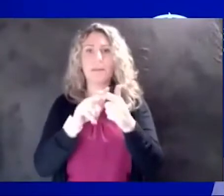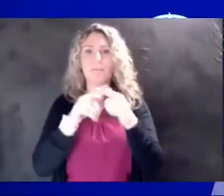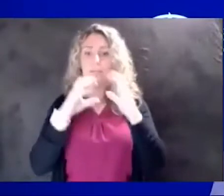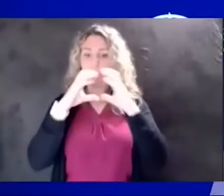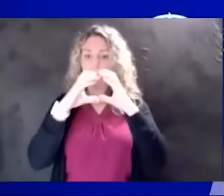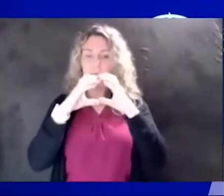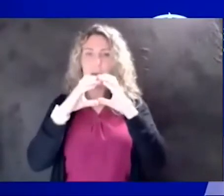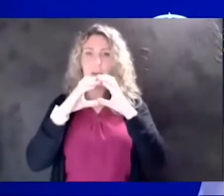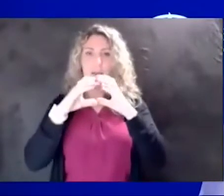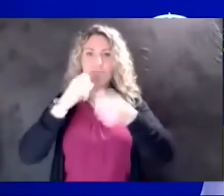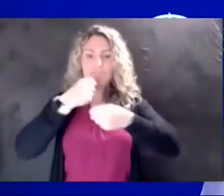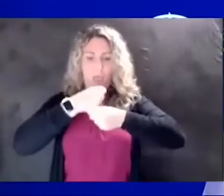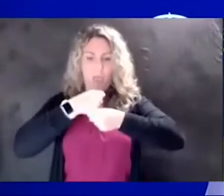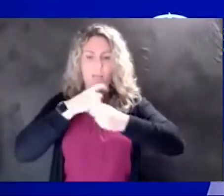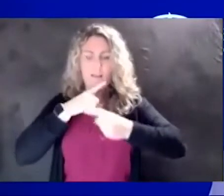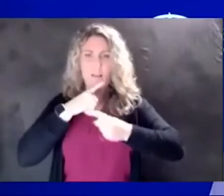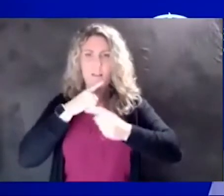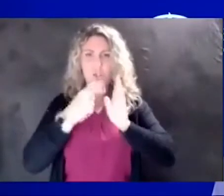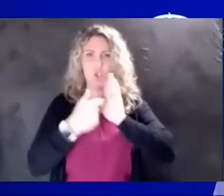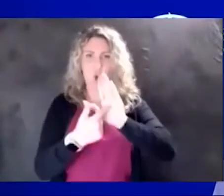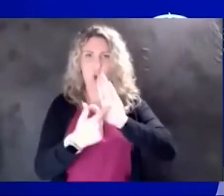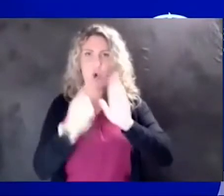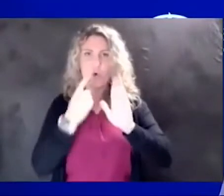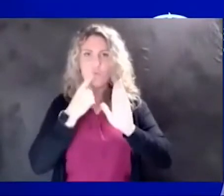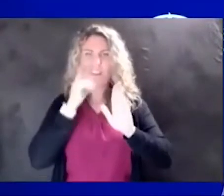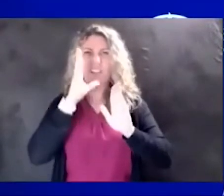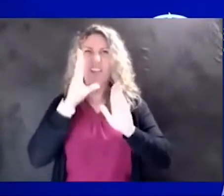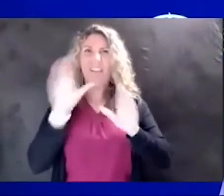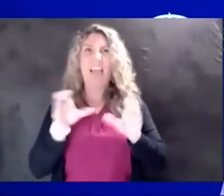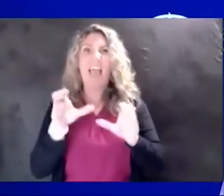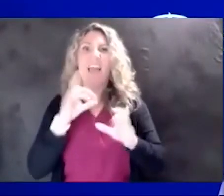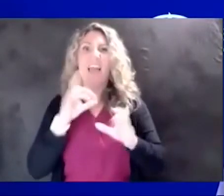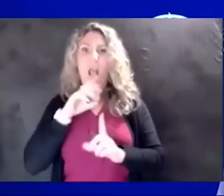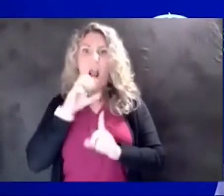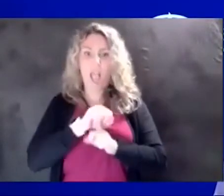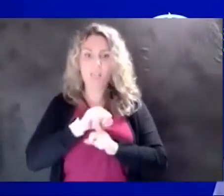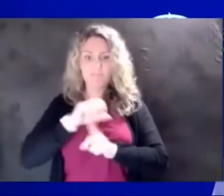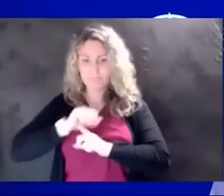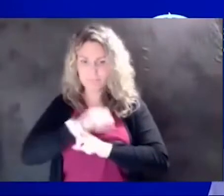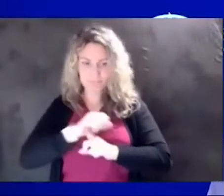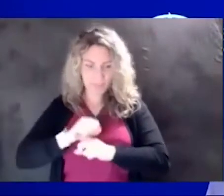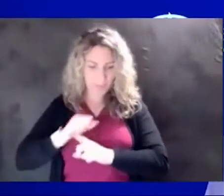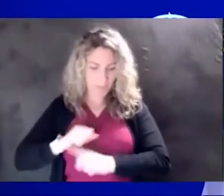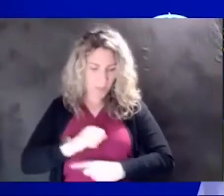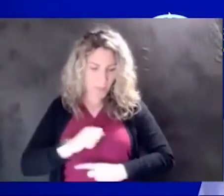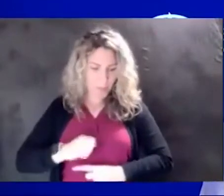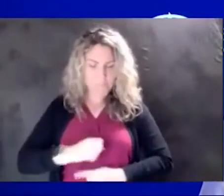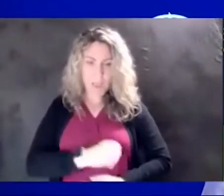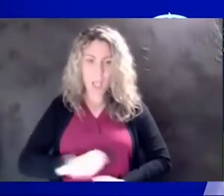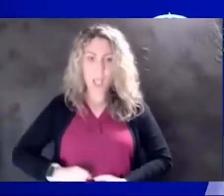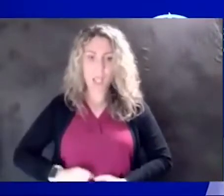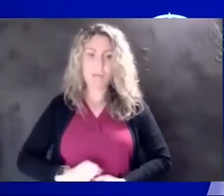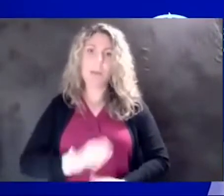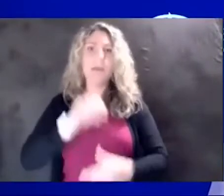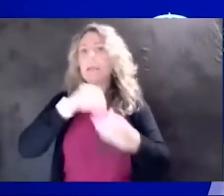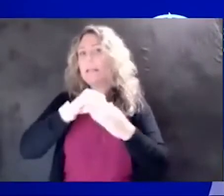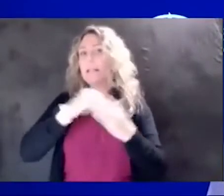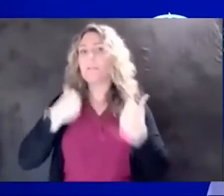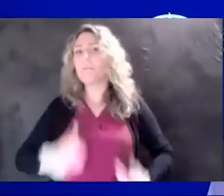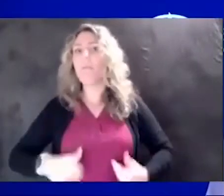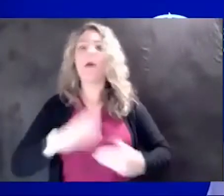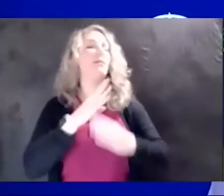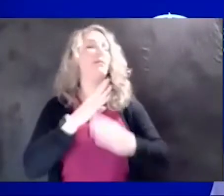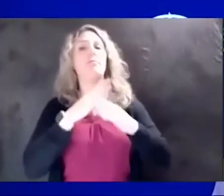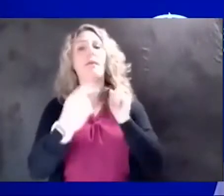of that virus, they will act on those areas, the T cells and the antibodies, to help create your immune